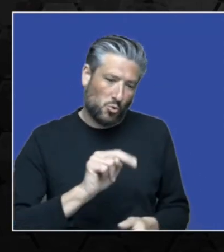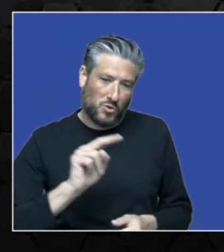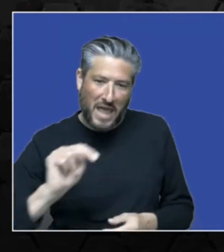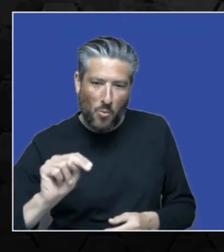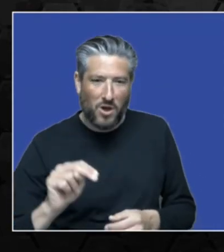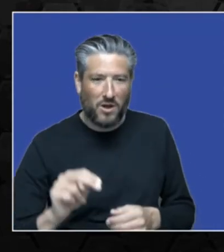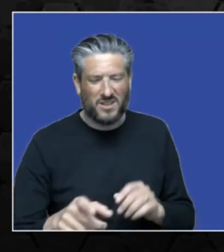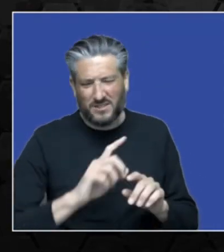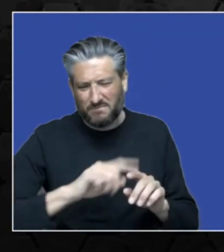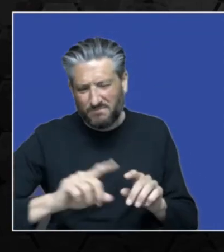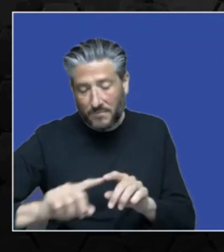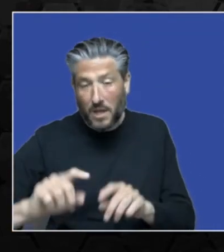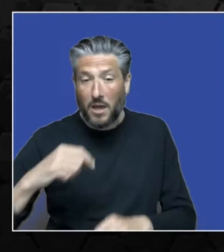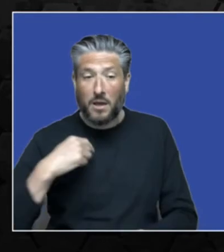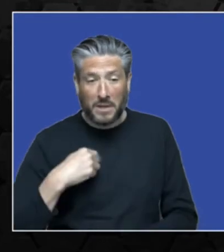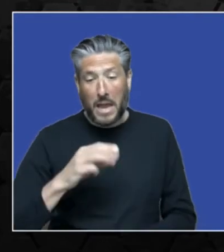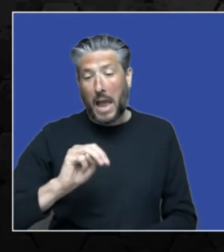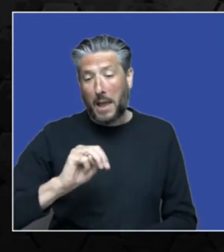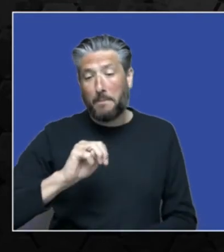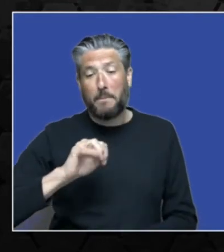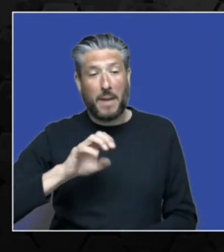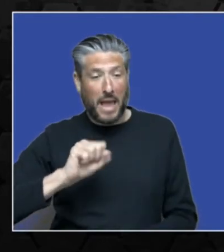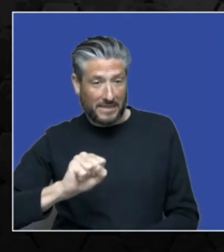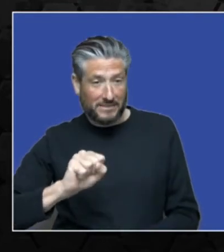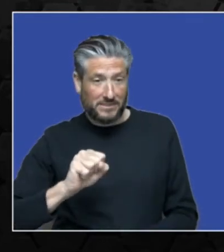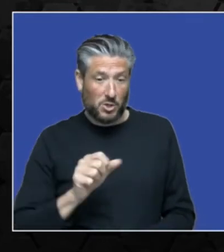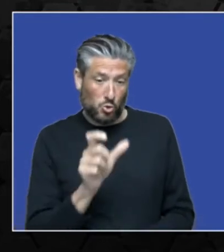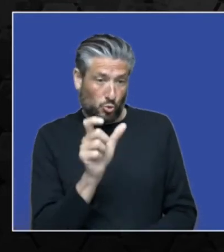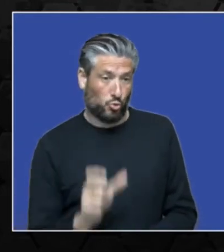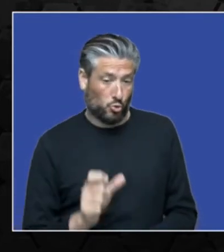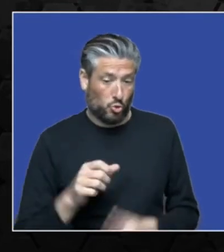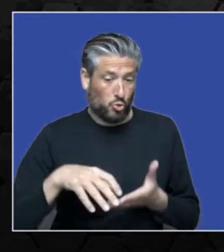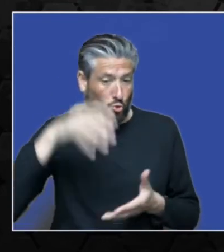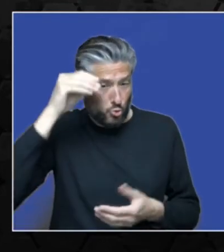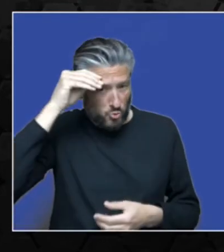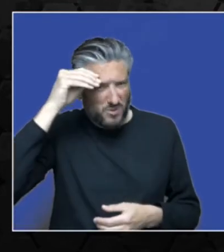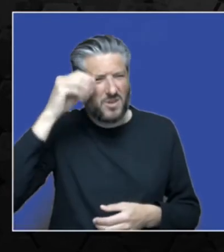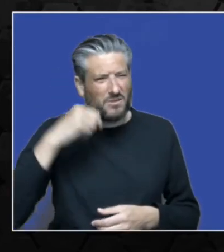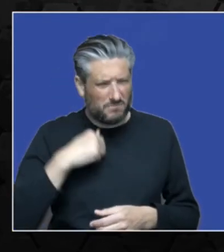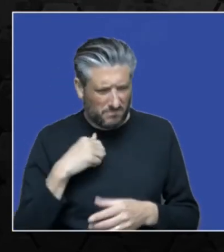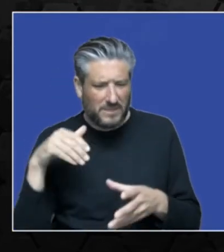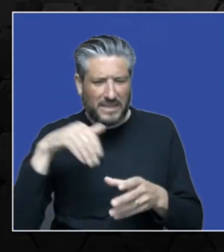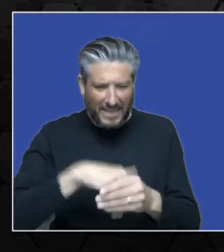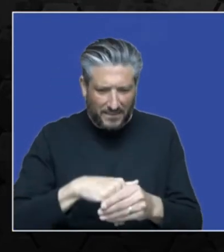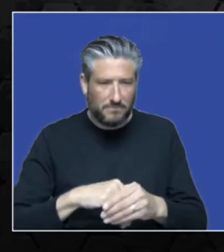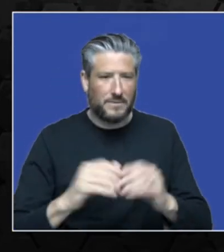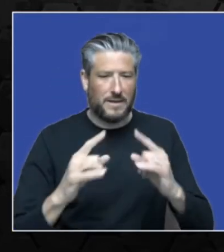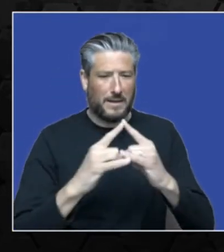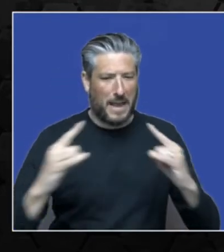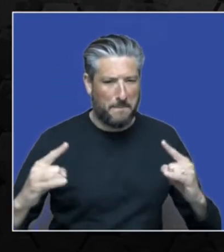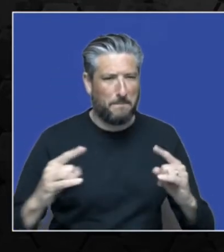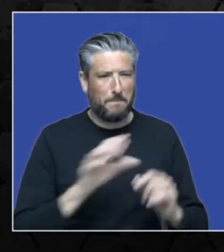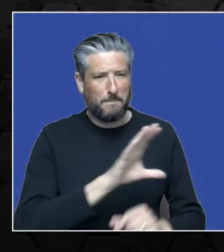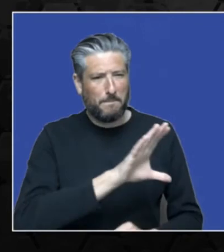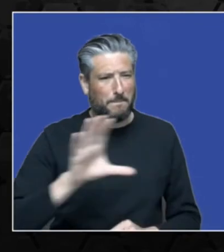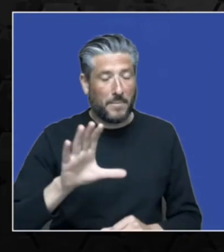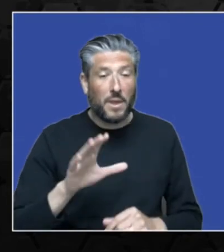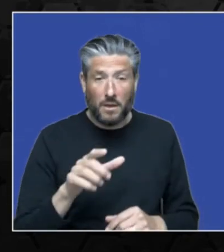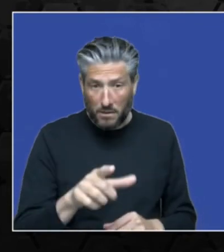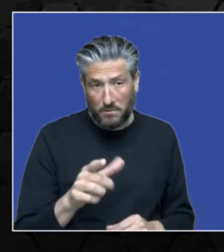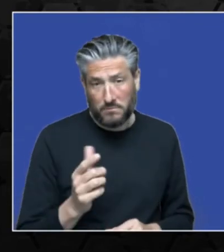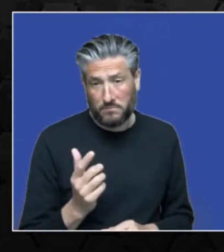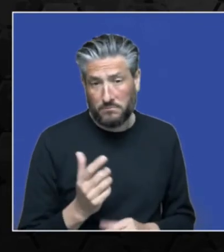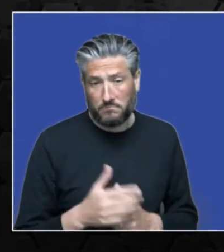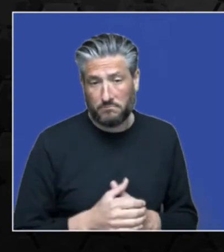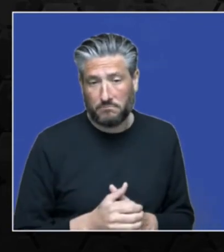Learn student ambassadors. This was like a complete machine learning bootcamp I did. I believe you can get started with that. Andrew Ng,